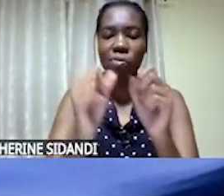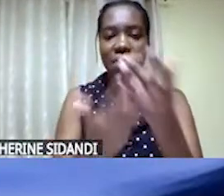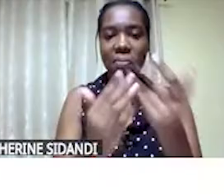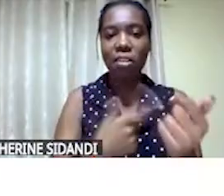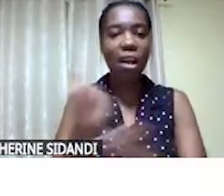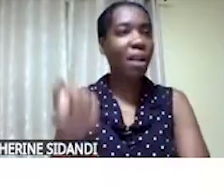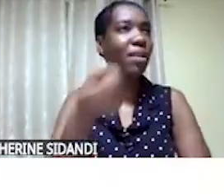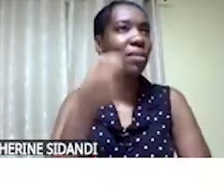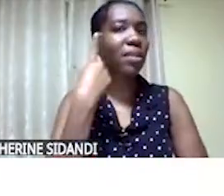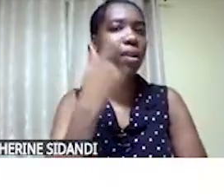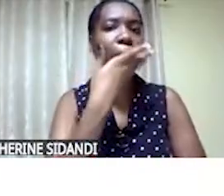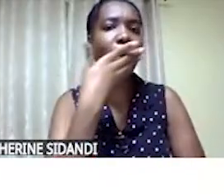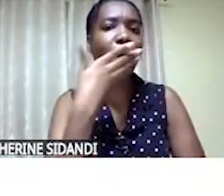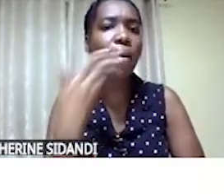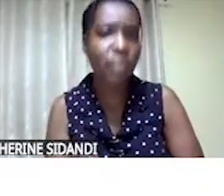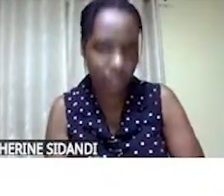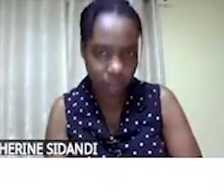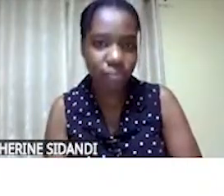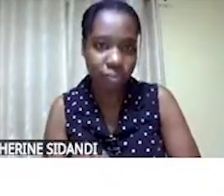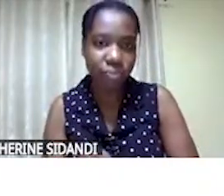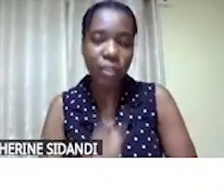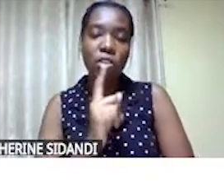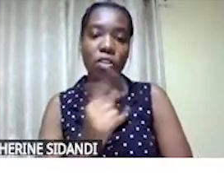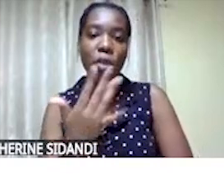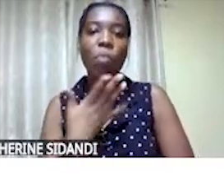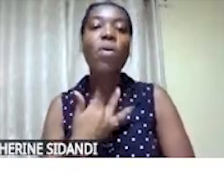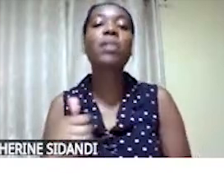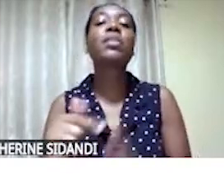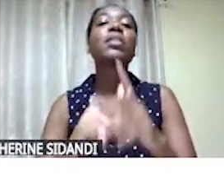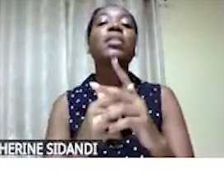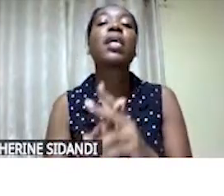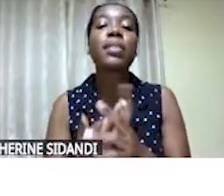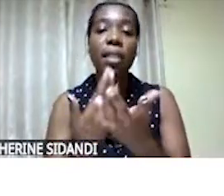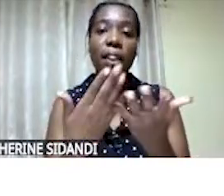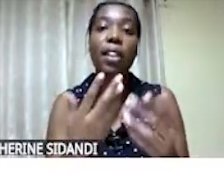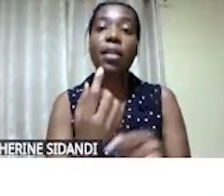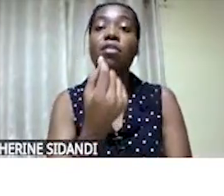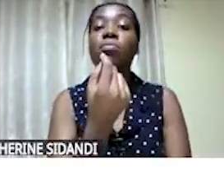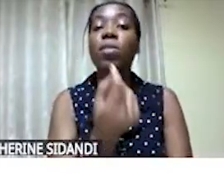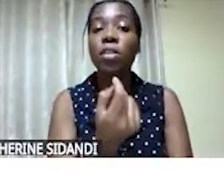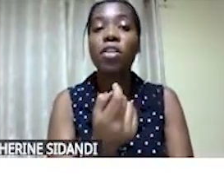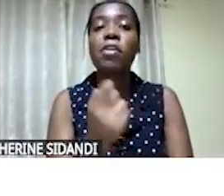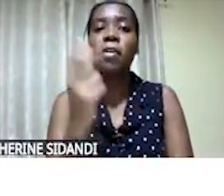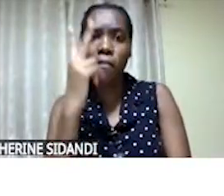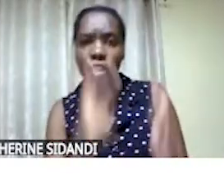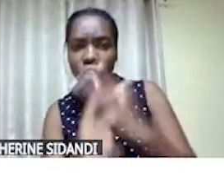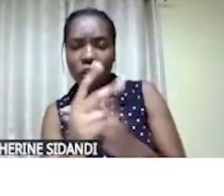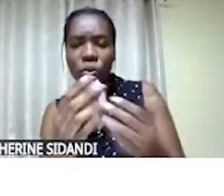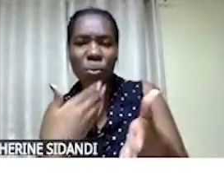of the different concepts. So let's start with a few quotes here. We're saying a vision without a